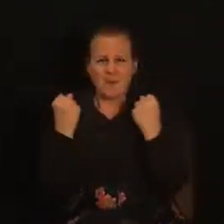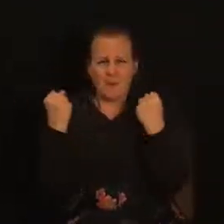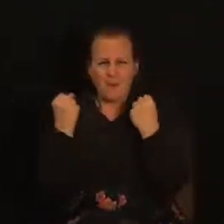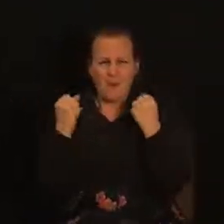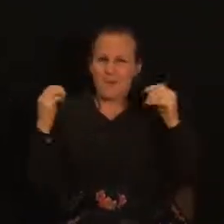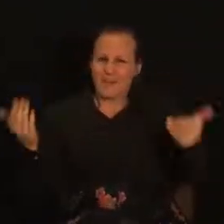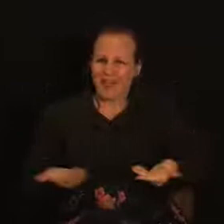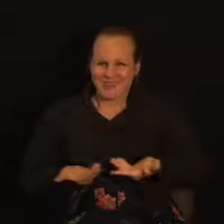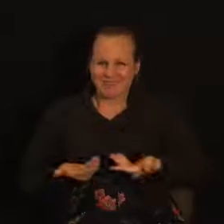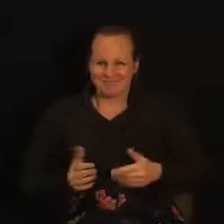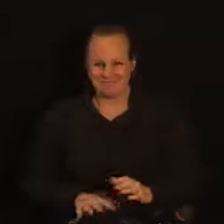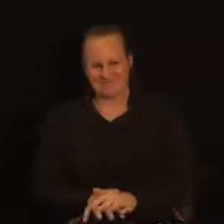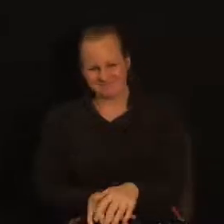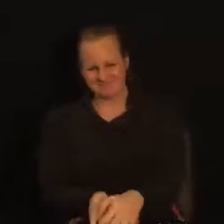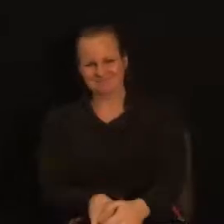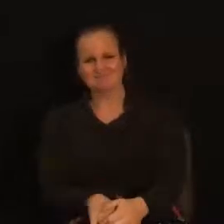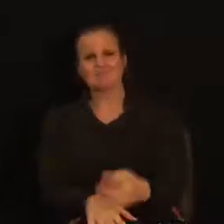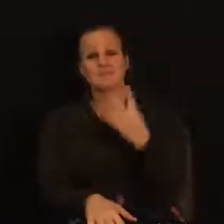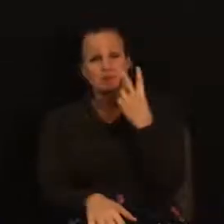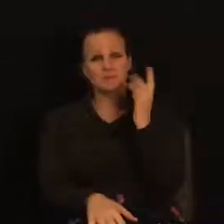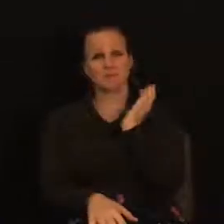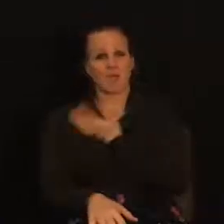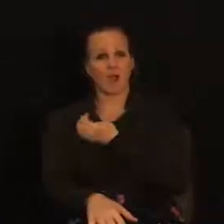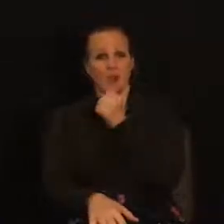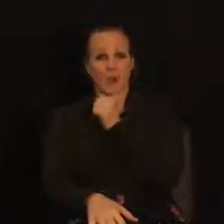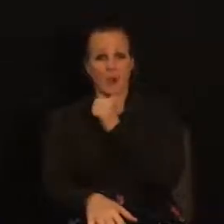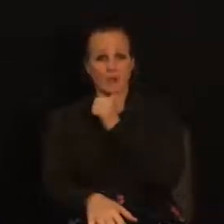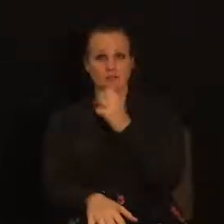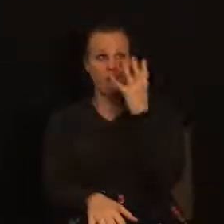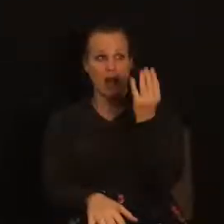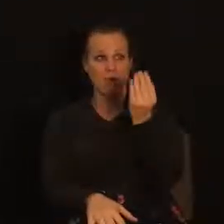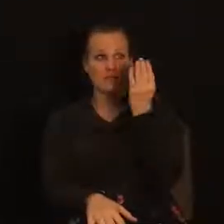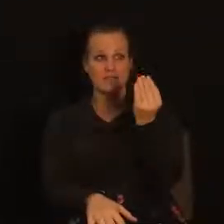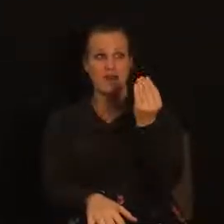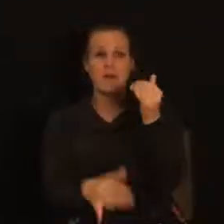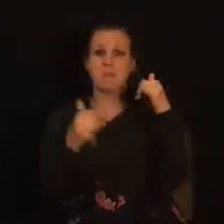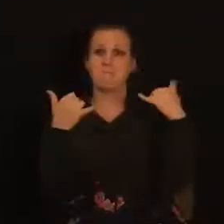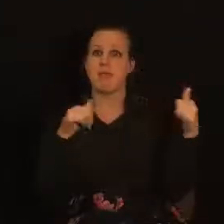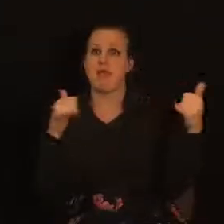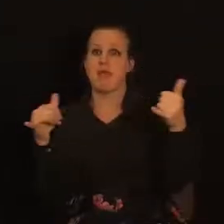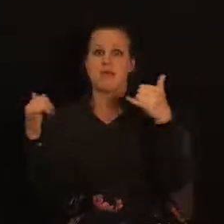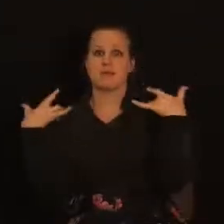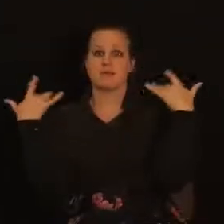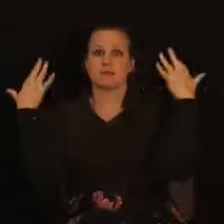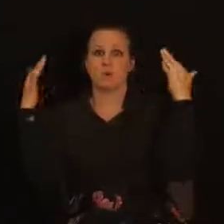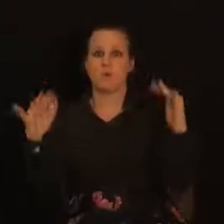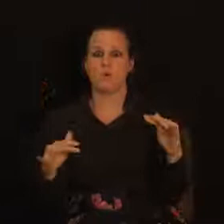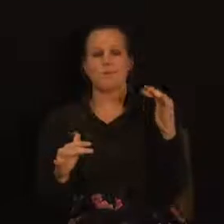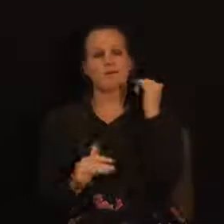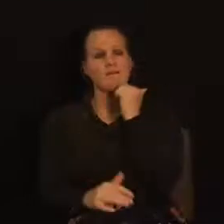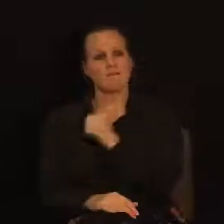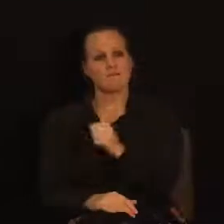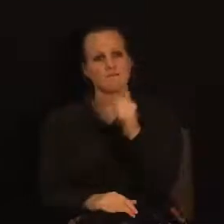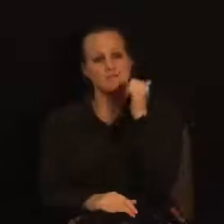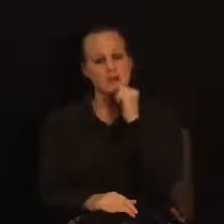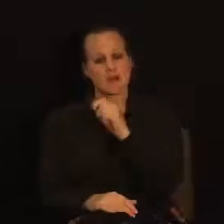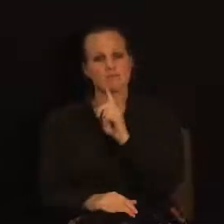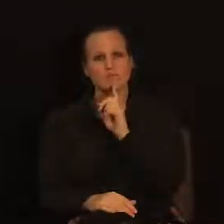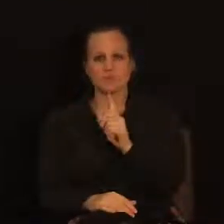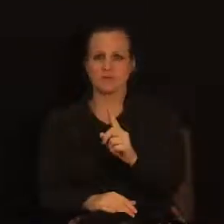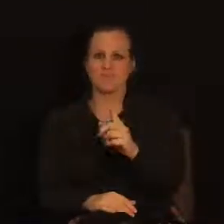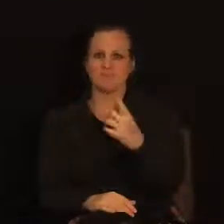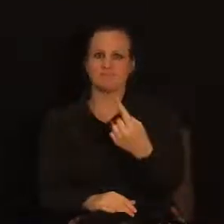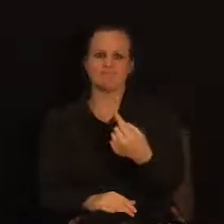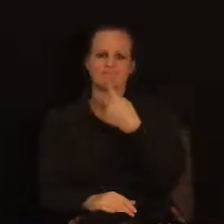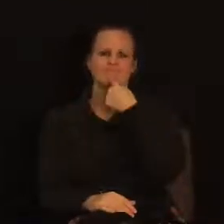Our two of our girls have been outside playing in the snow every single day and have been really sad